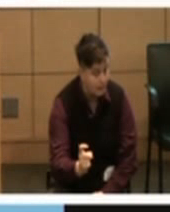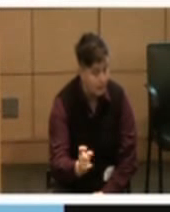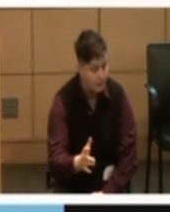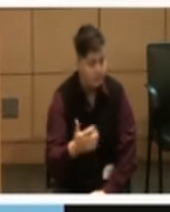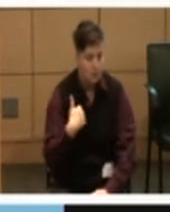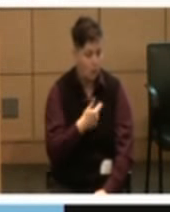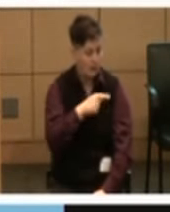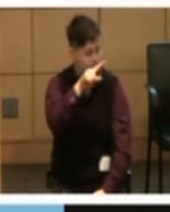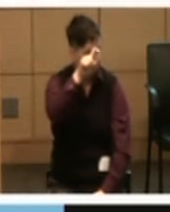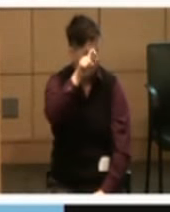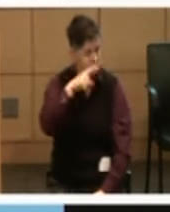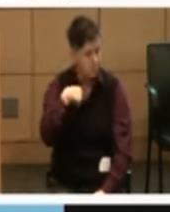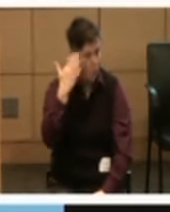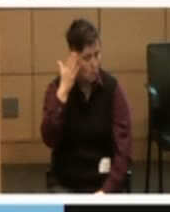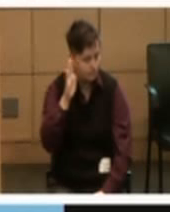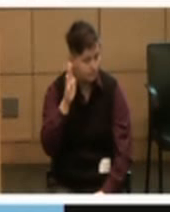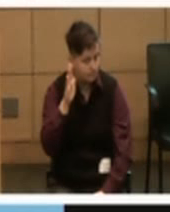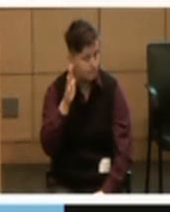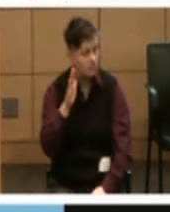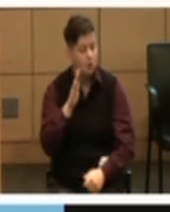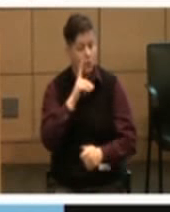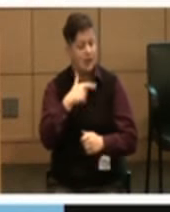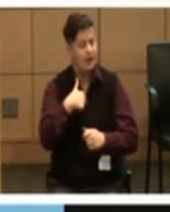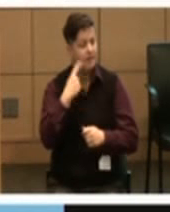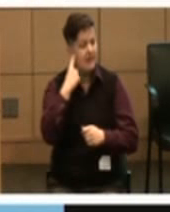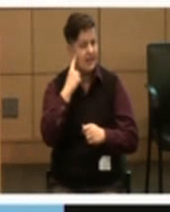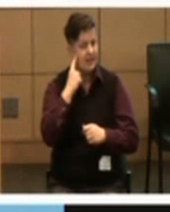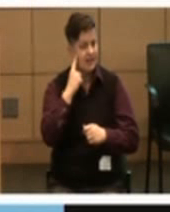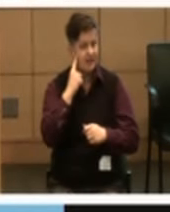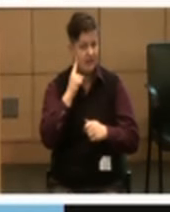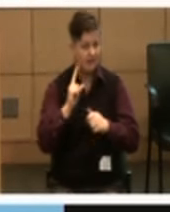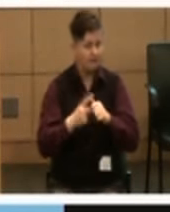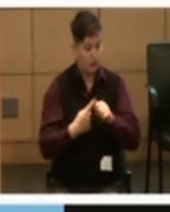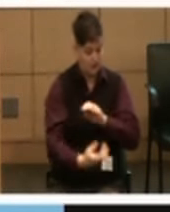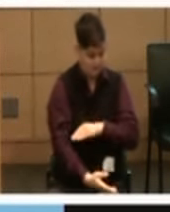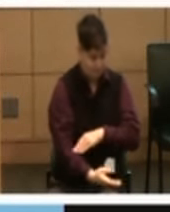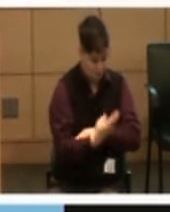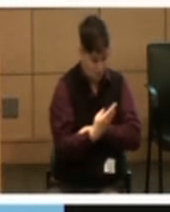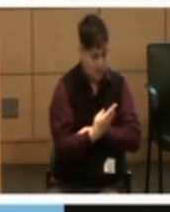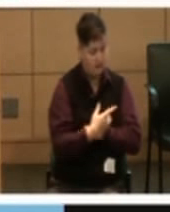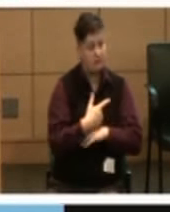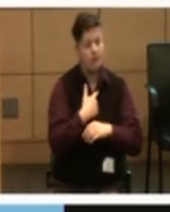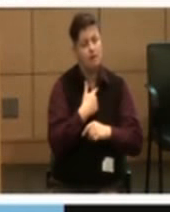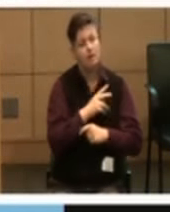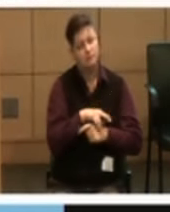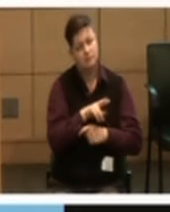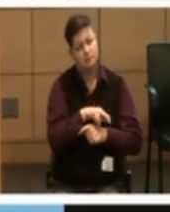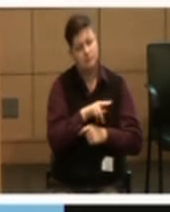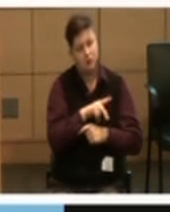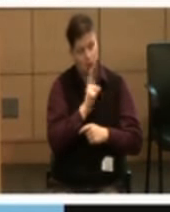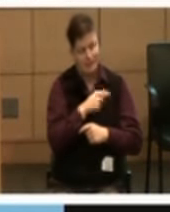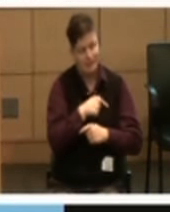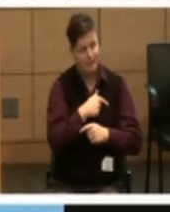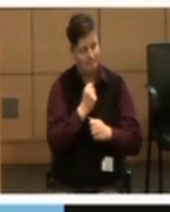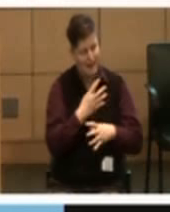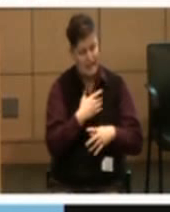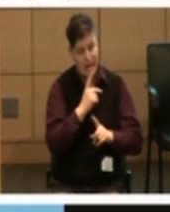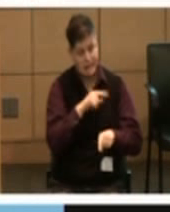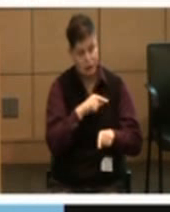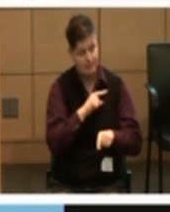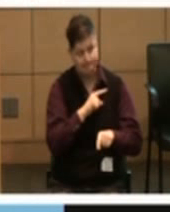know. We really don't know. And I think that in the first half of today's symposium, we kind of found that out. We don't know what to do at this point. So